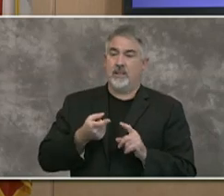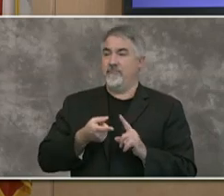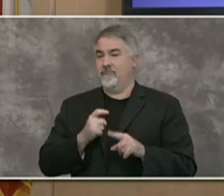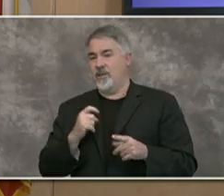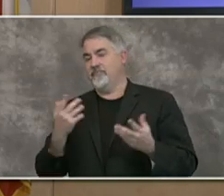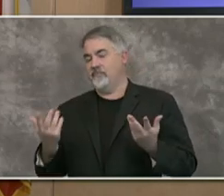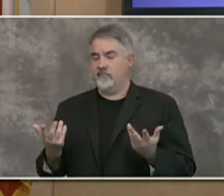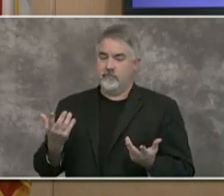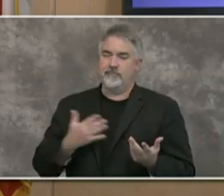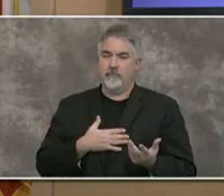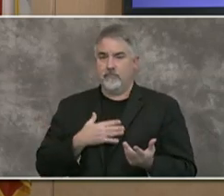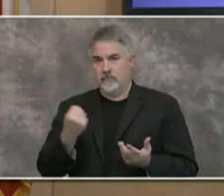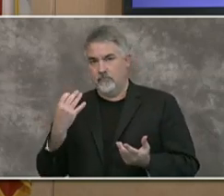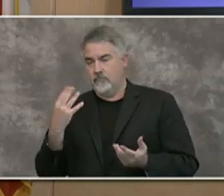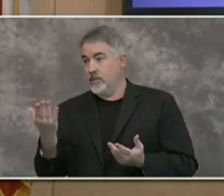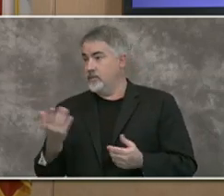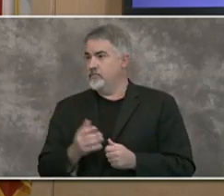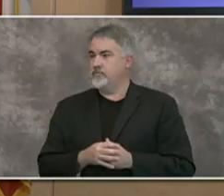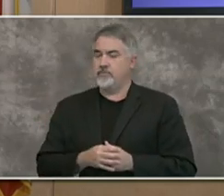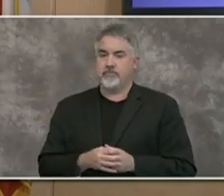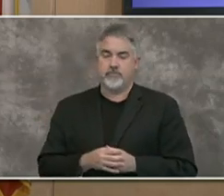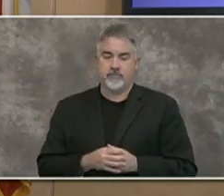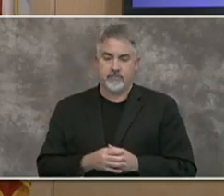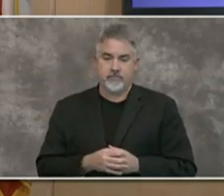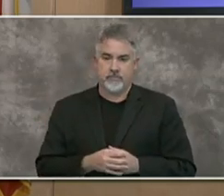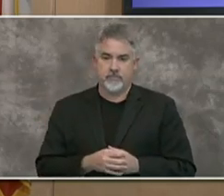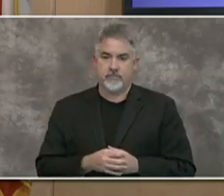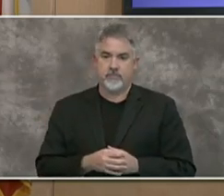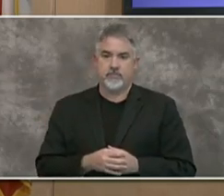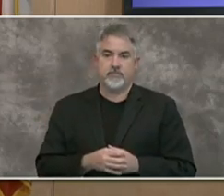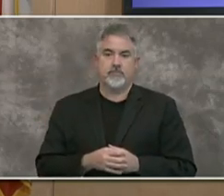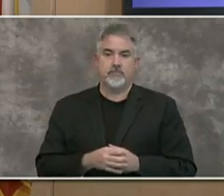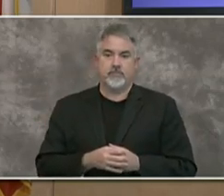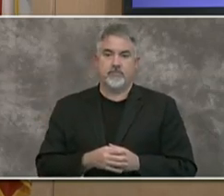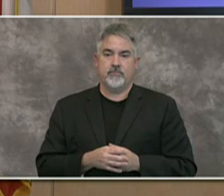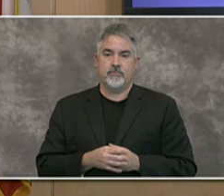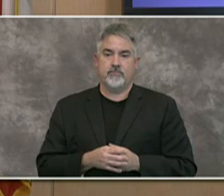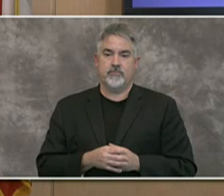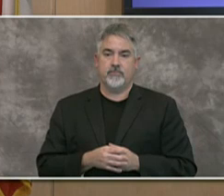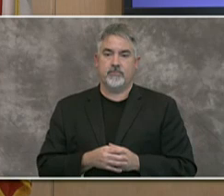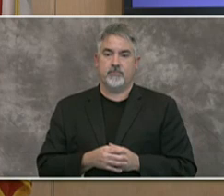please do so before you ask your question. Let's take the first call.